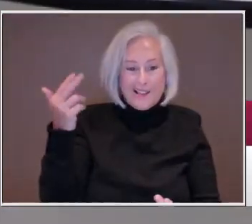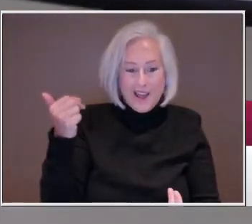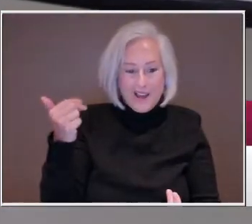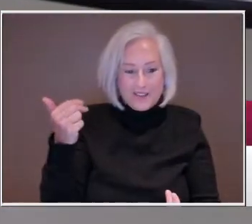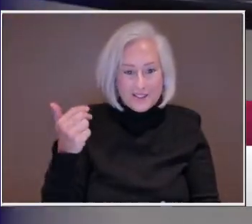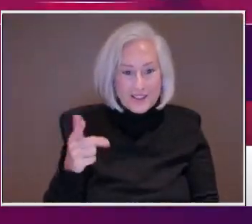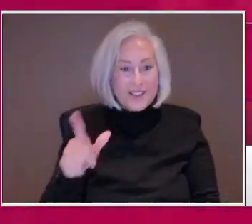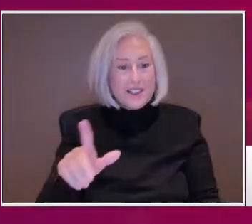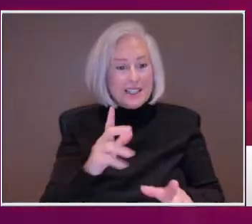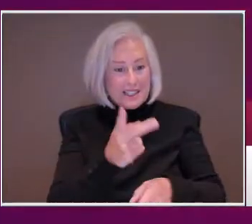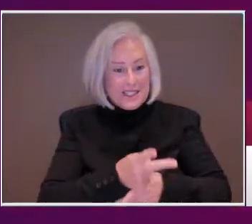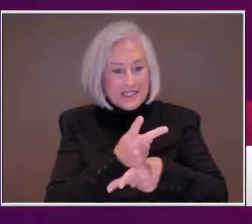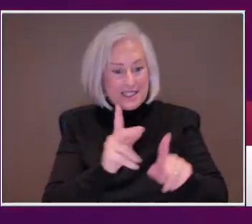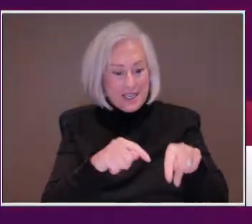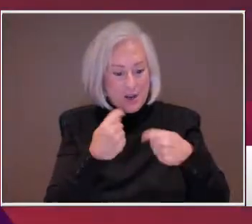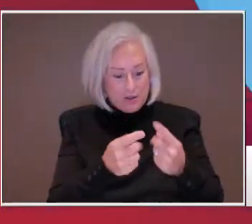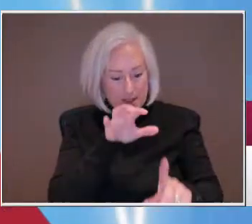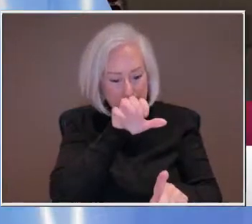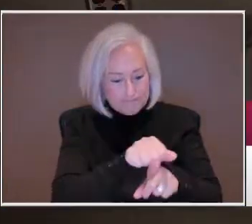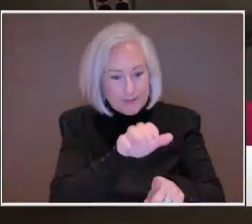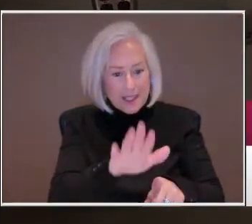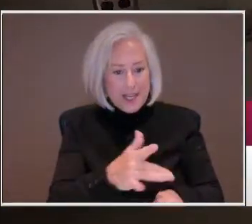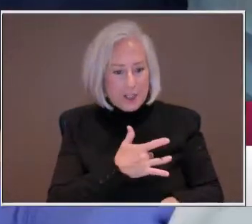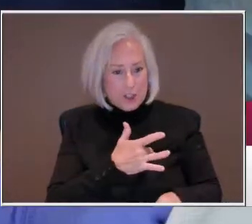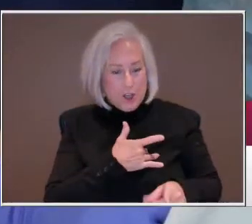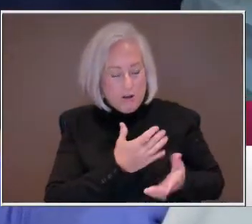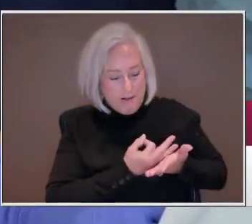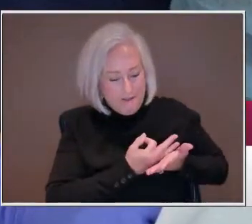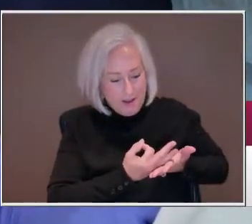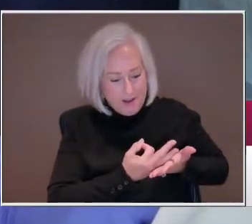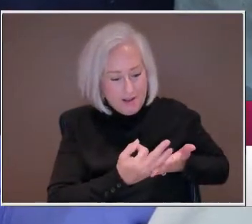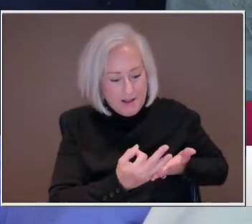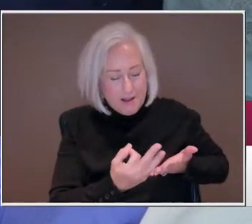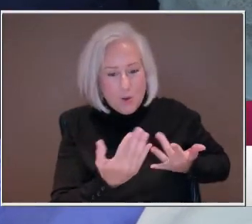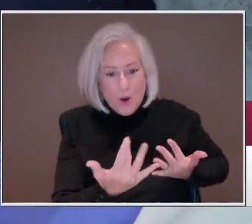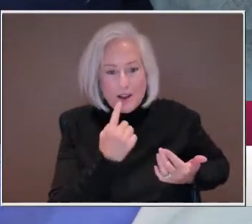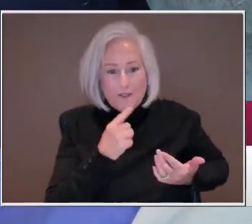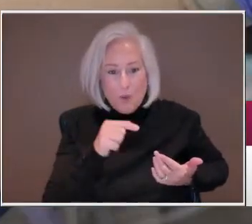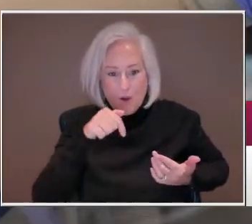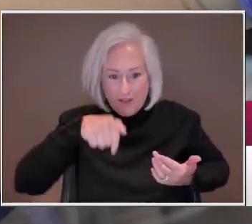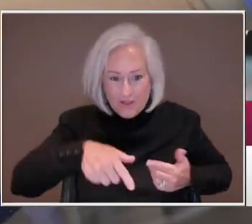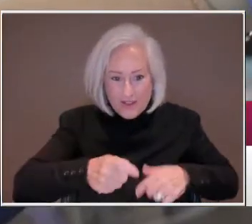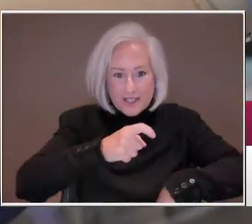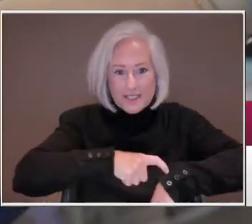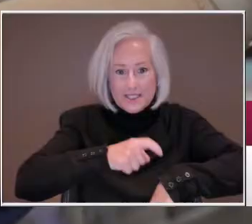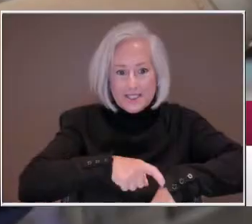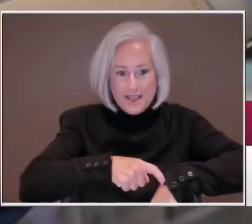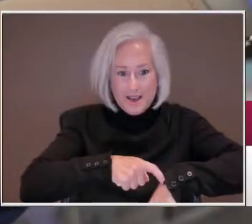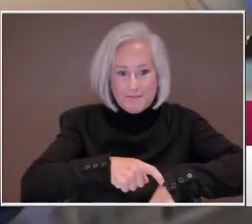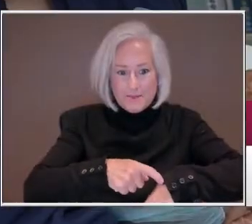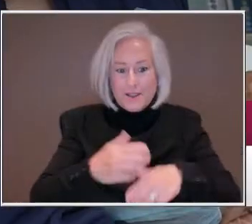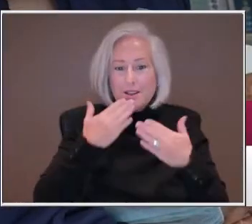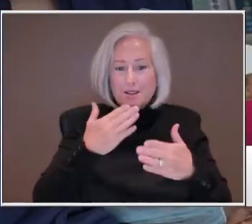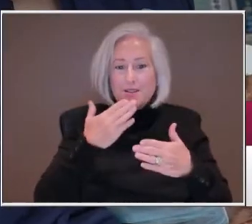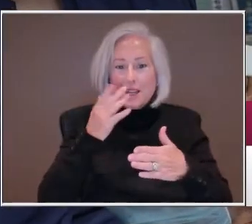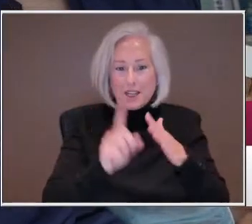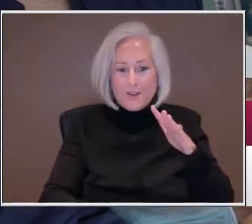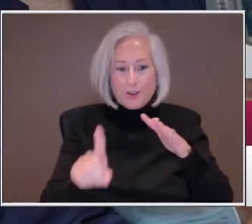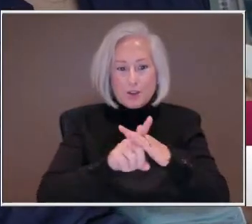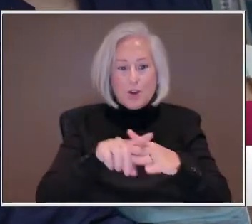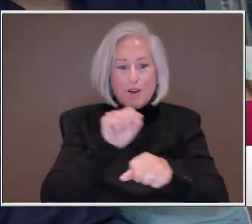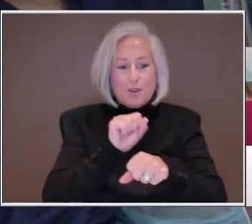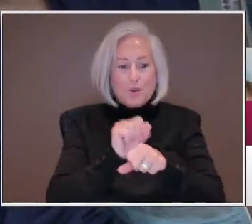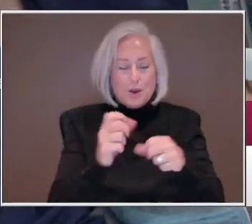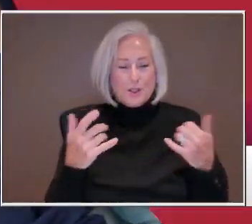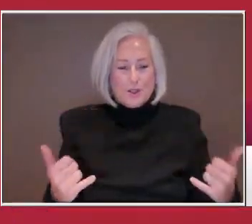for months, waiting for this moment. Just know I believe in every single one of you. And thank you for showing up for work today. Team on three. 1, 2,